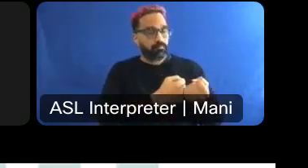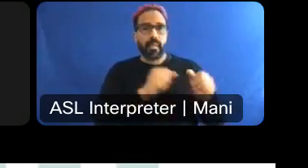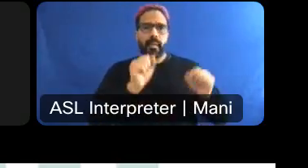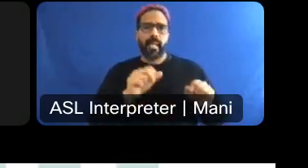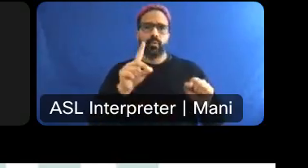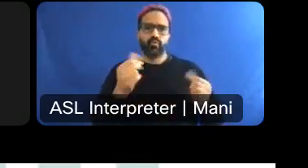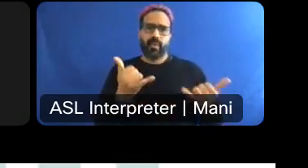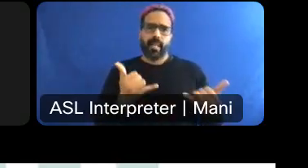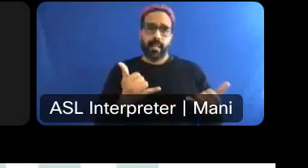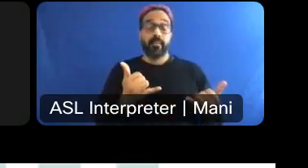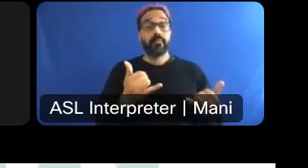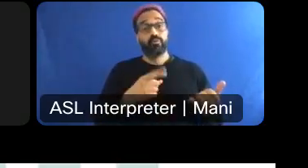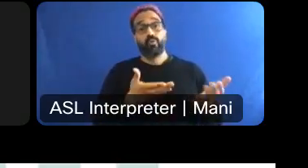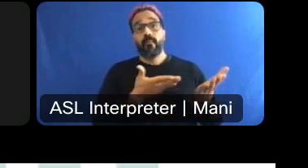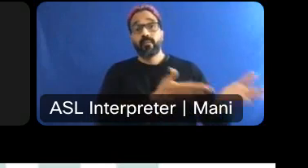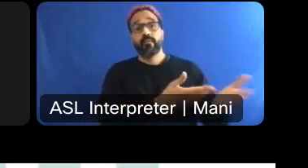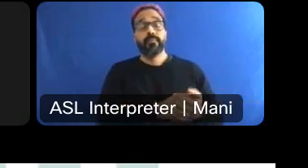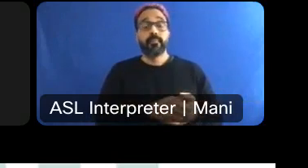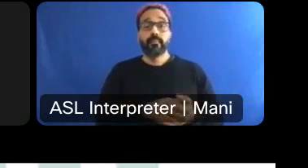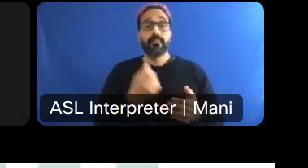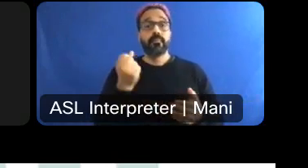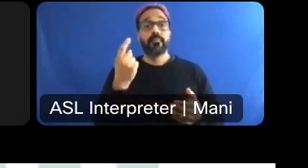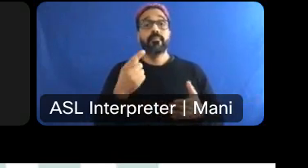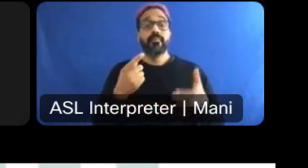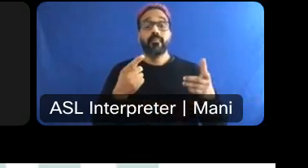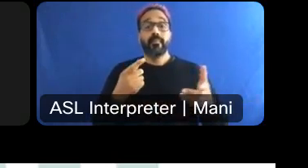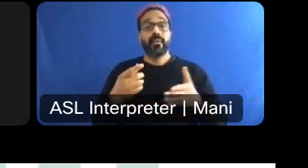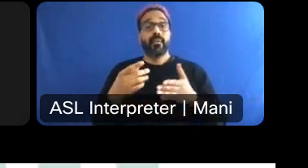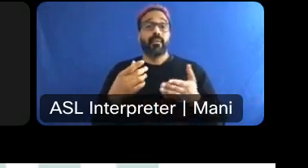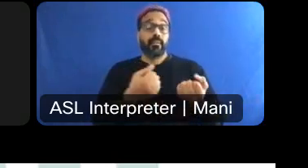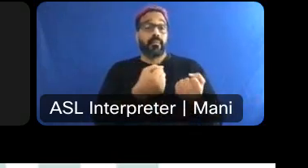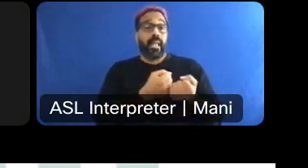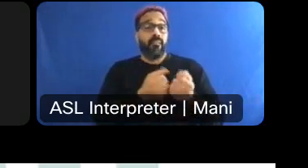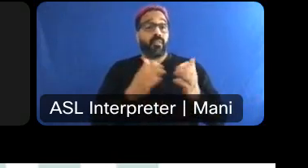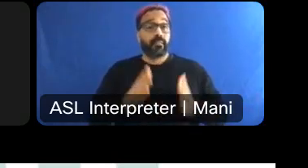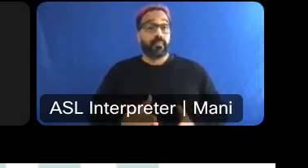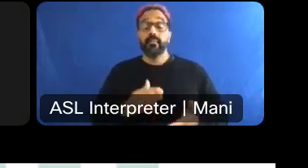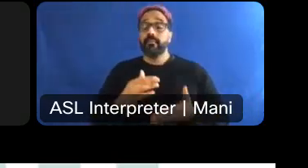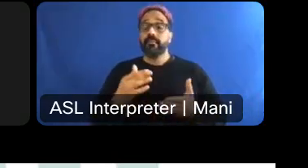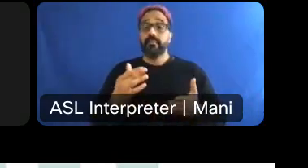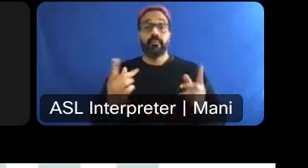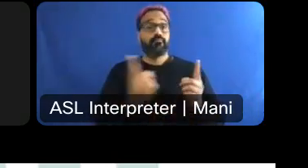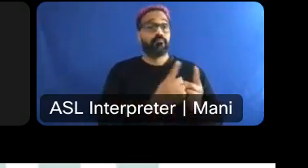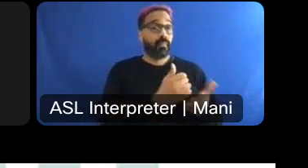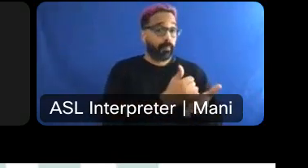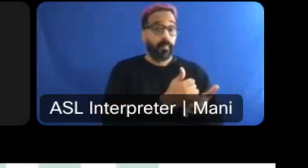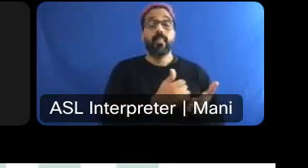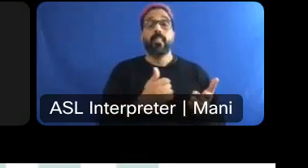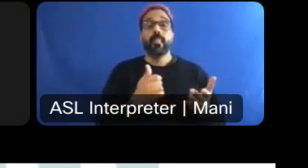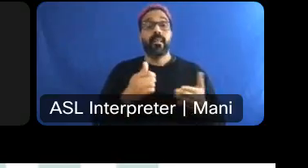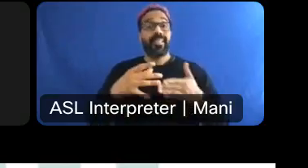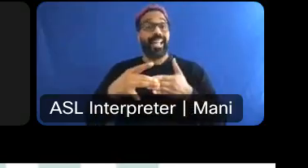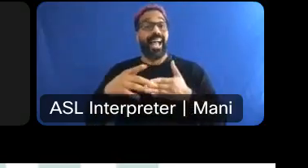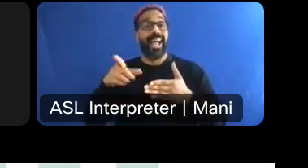this can be done with the guidance of the guide, or if the survivor hasn't allowed anyone permission to review it. It can also be done